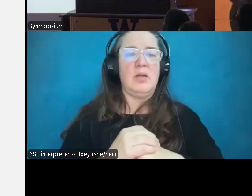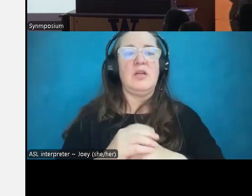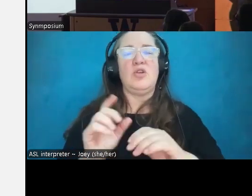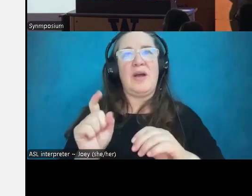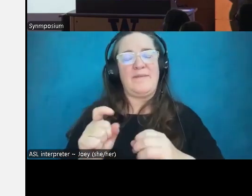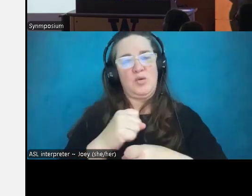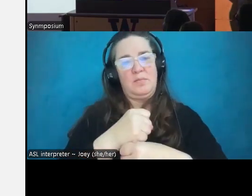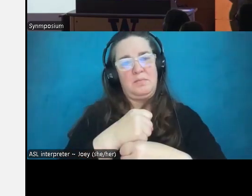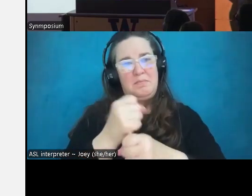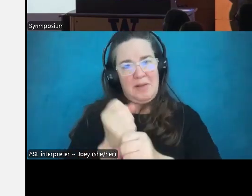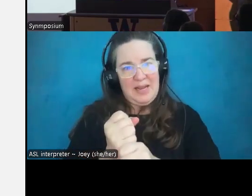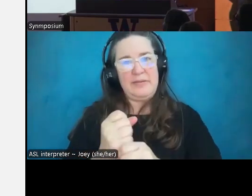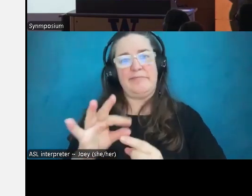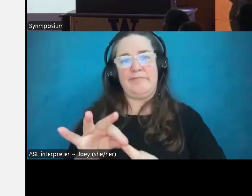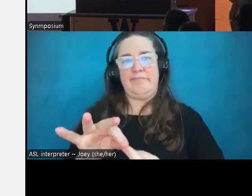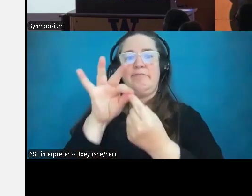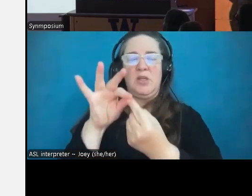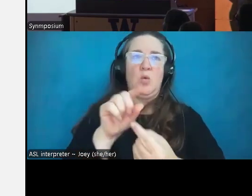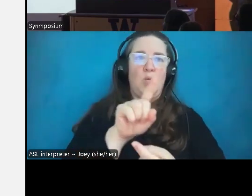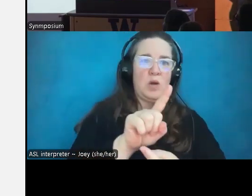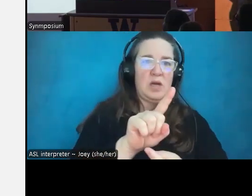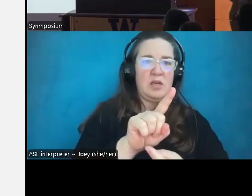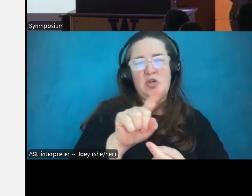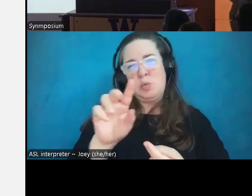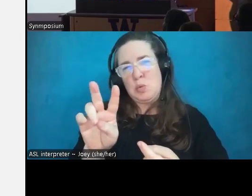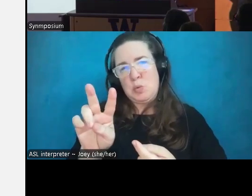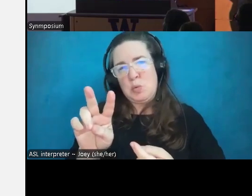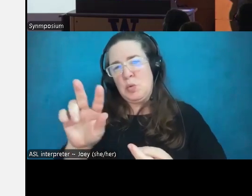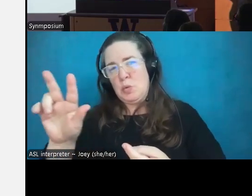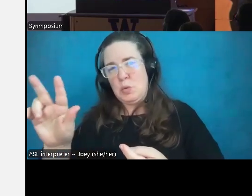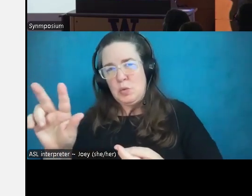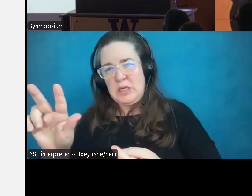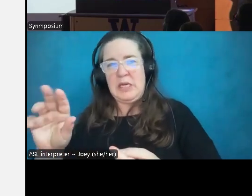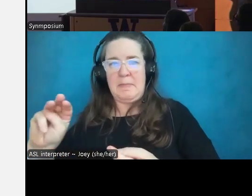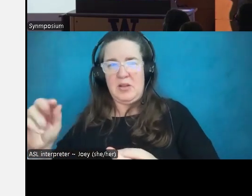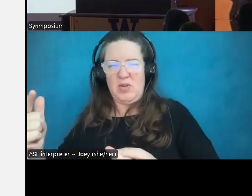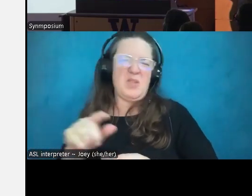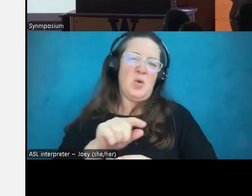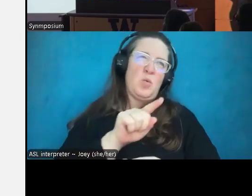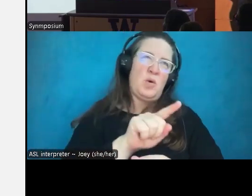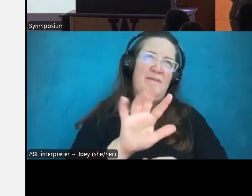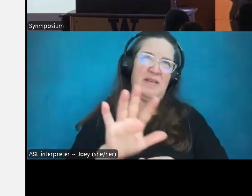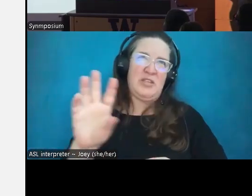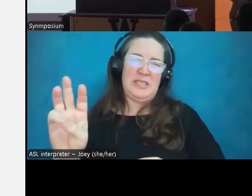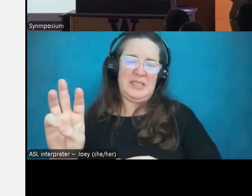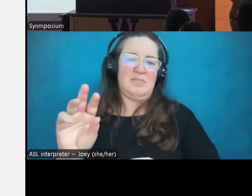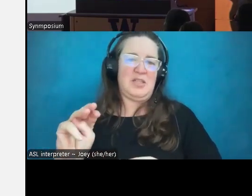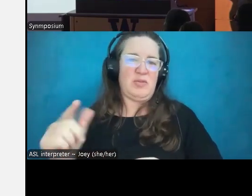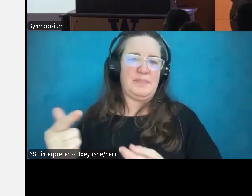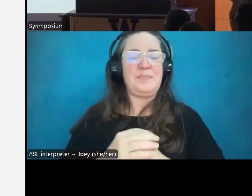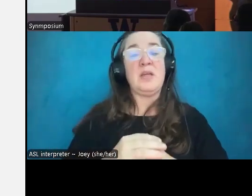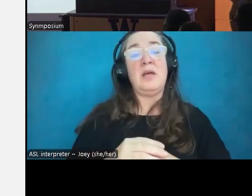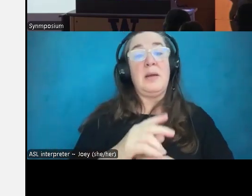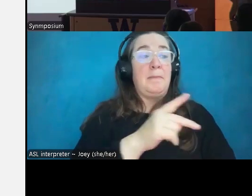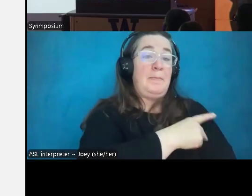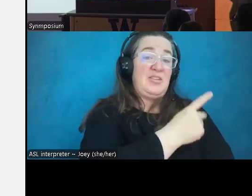3 milligram. It's sort of the doses between 1 and 5 milligrams or 6. There's a trick, actually, patients can make their own